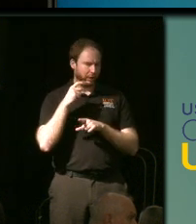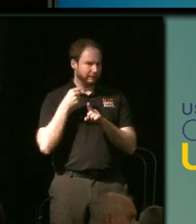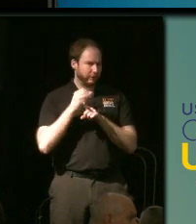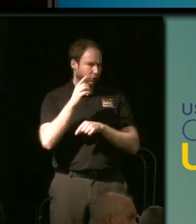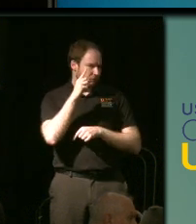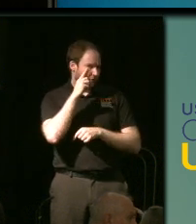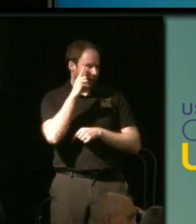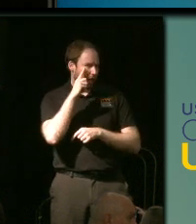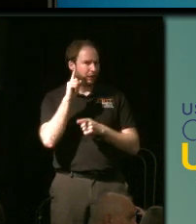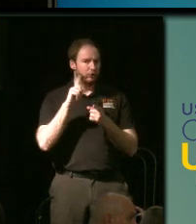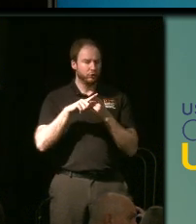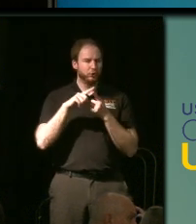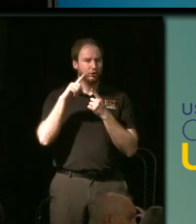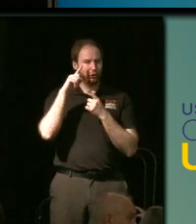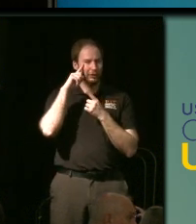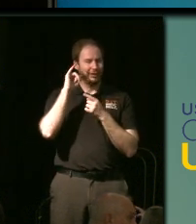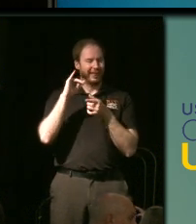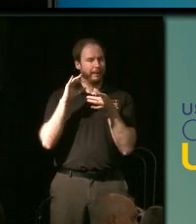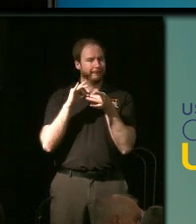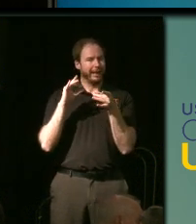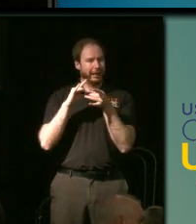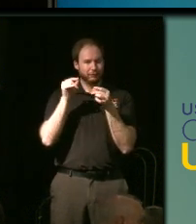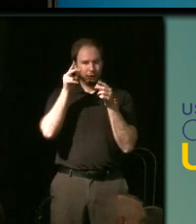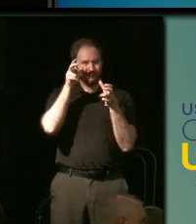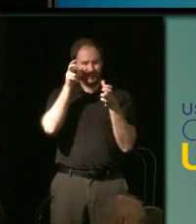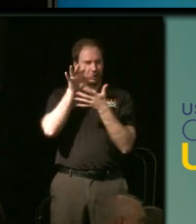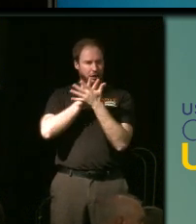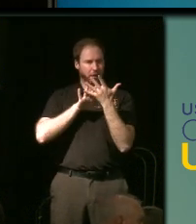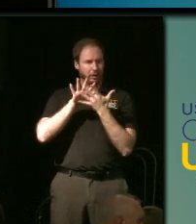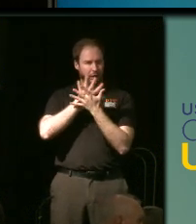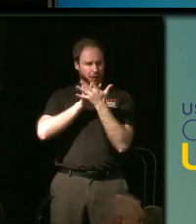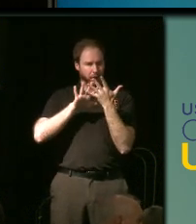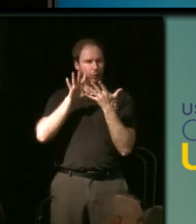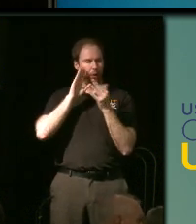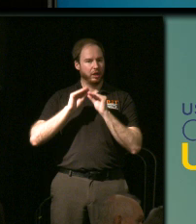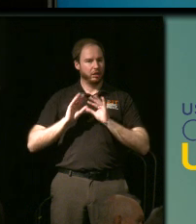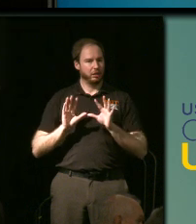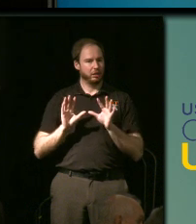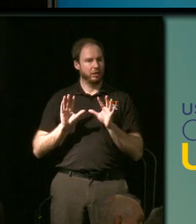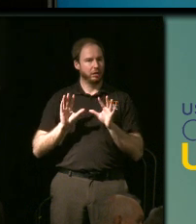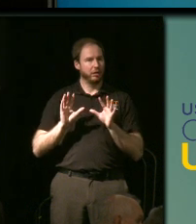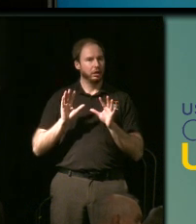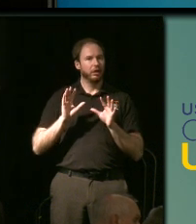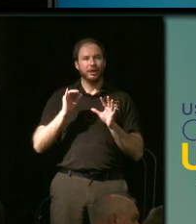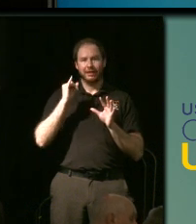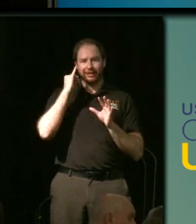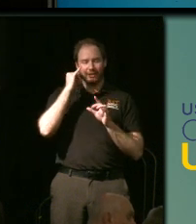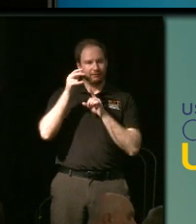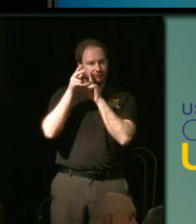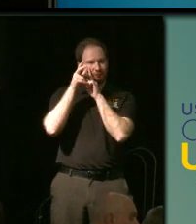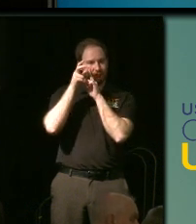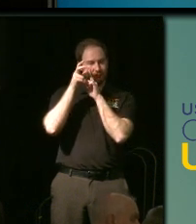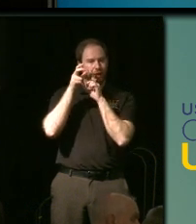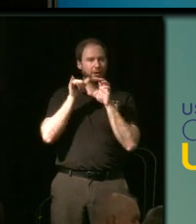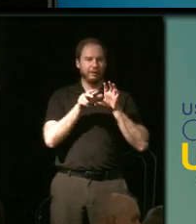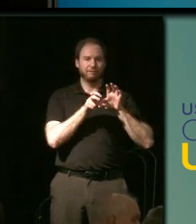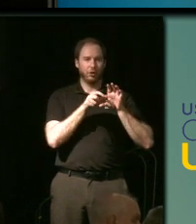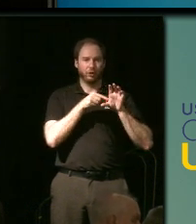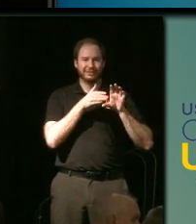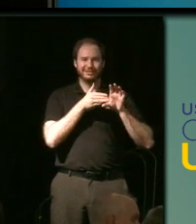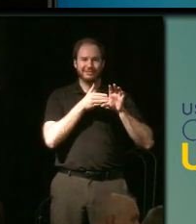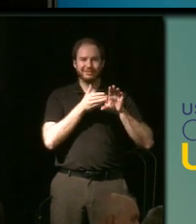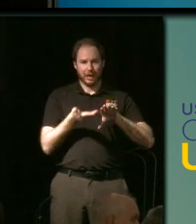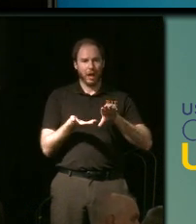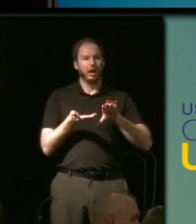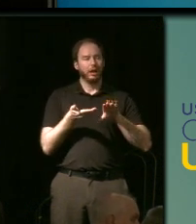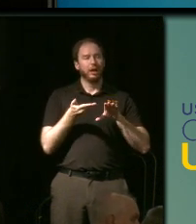to unscramble the messages of vision that happens when your photoreceptors die.